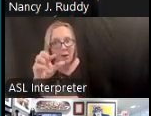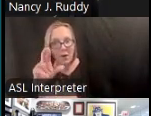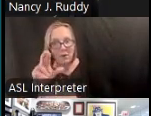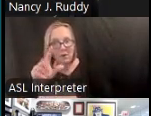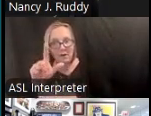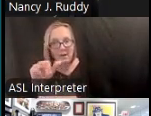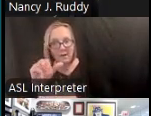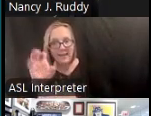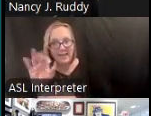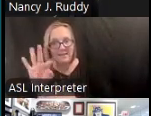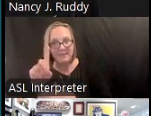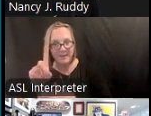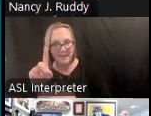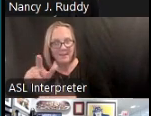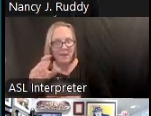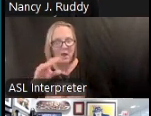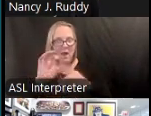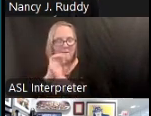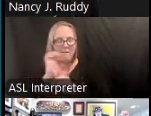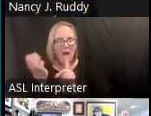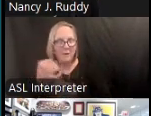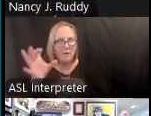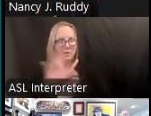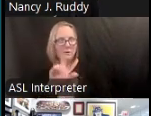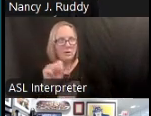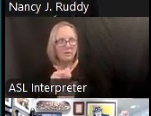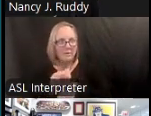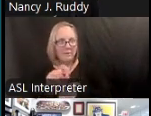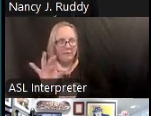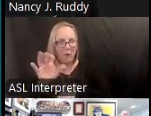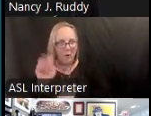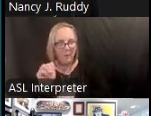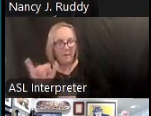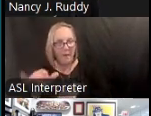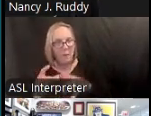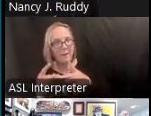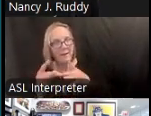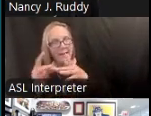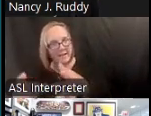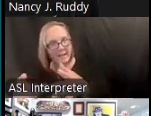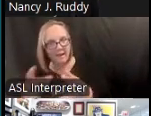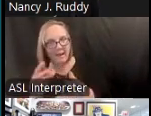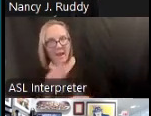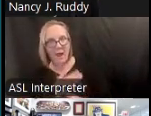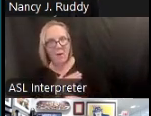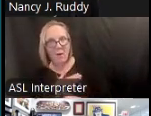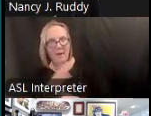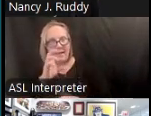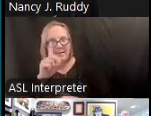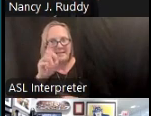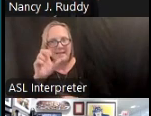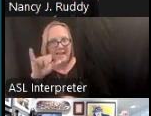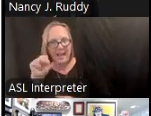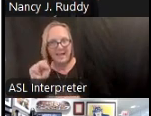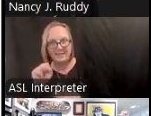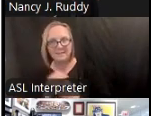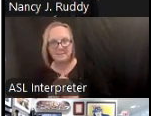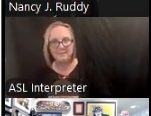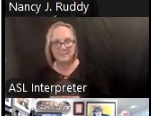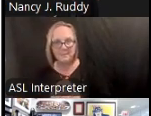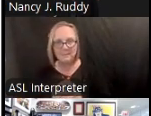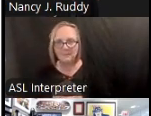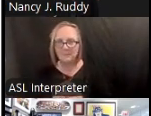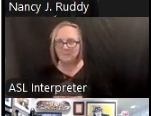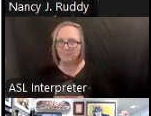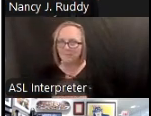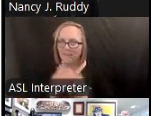AKRF, the environmental consulting firm that will be stewarding the EIS. Thank you, Nancy. Good